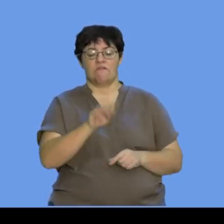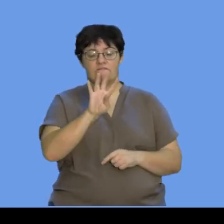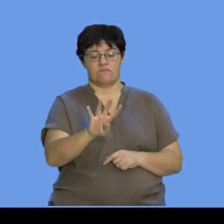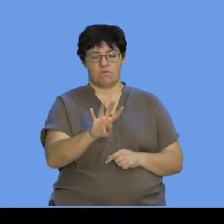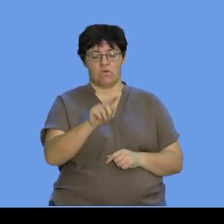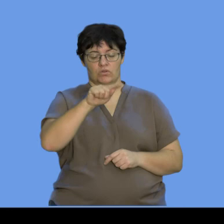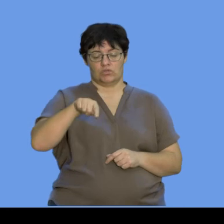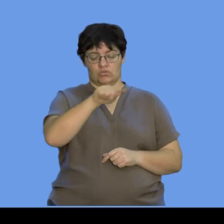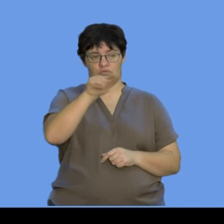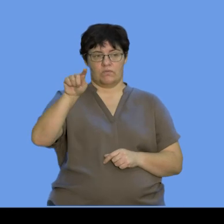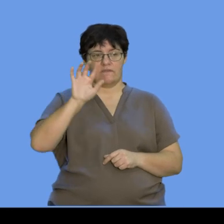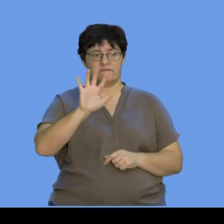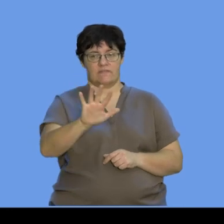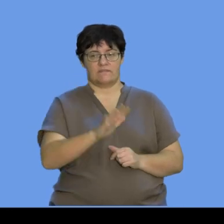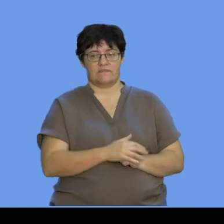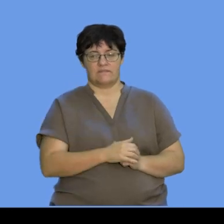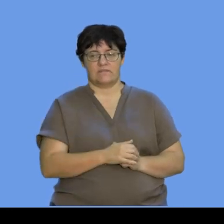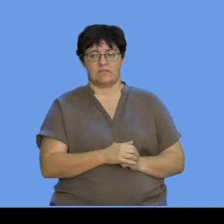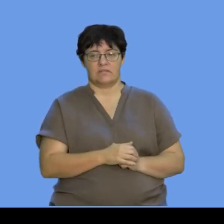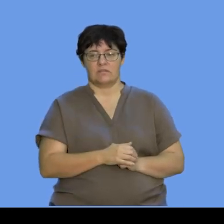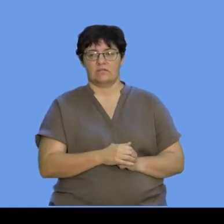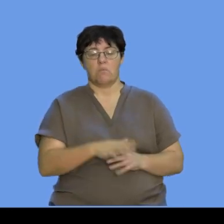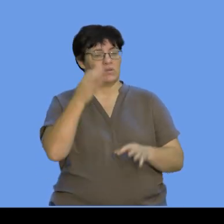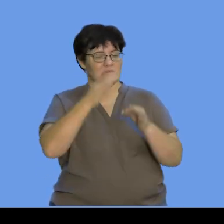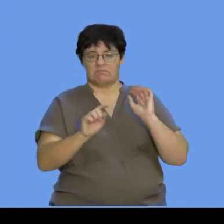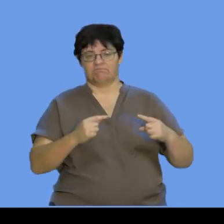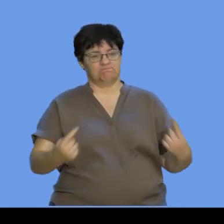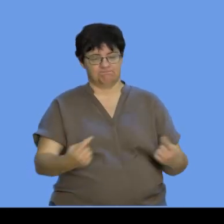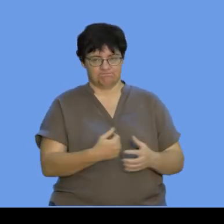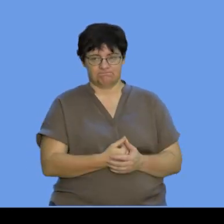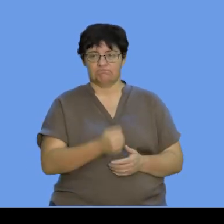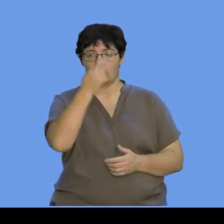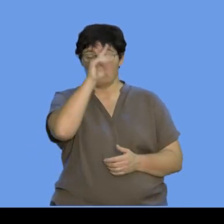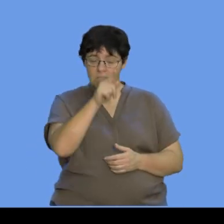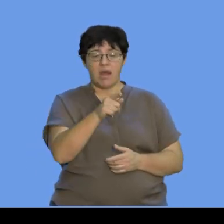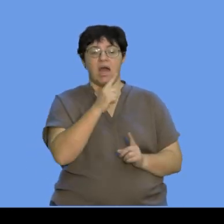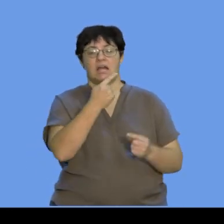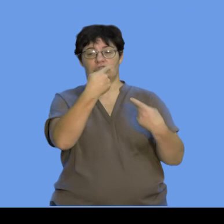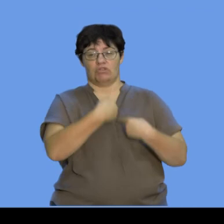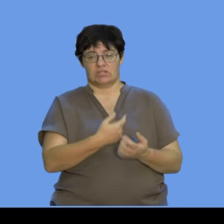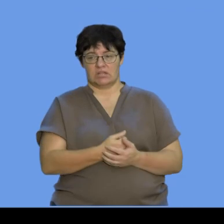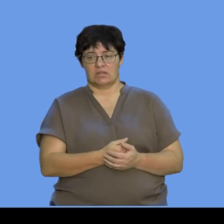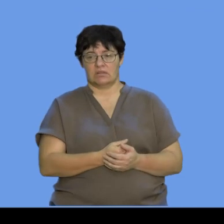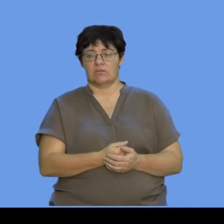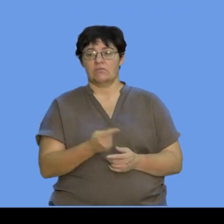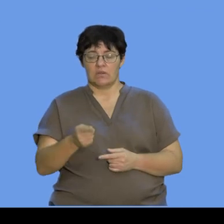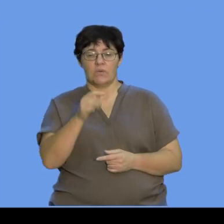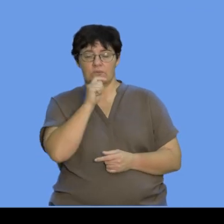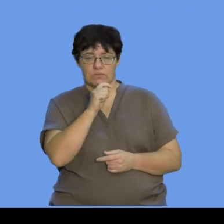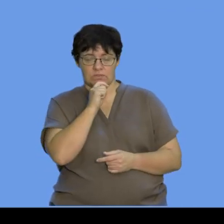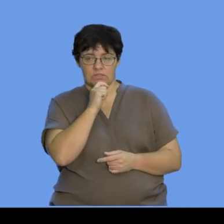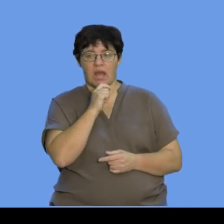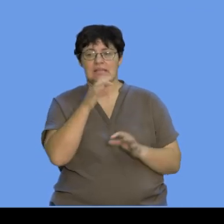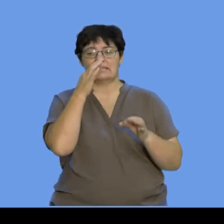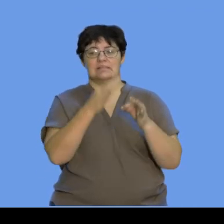is equals to 4 square root of 5. You can't simplify this further. Remember what the instruction was.